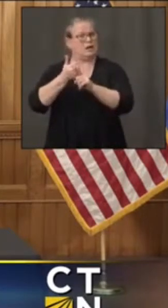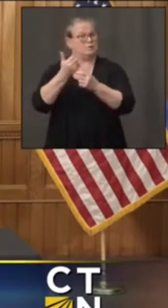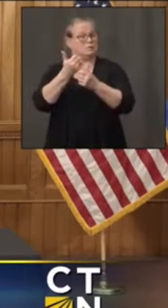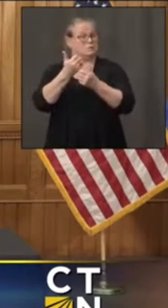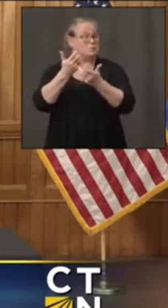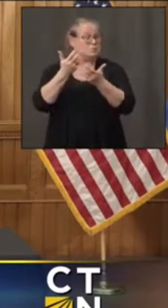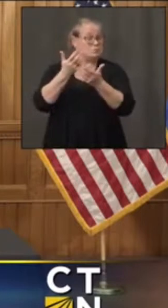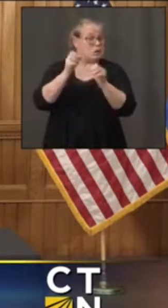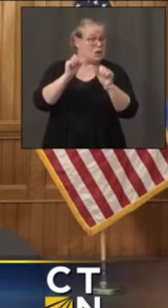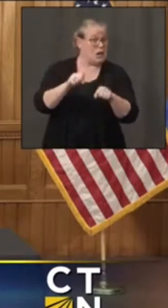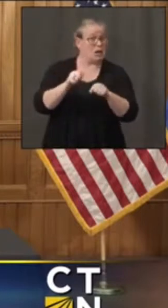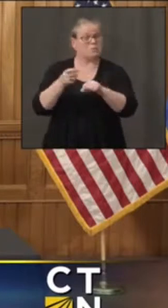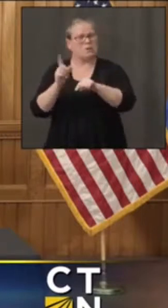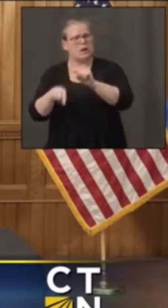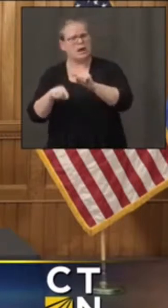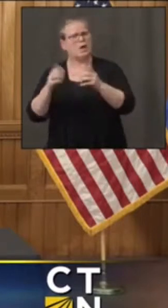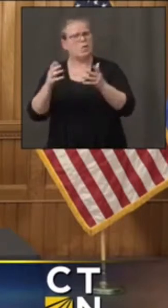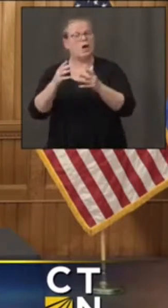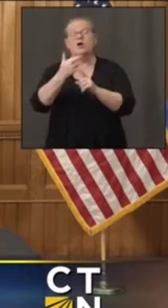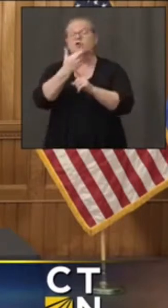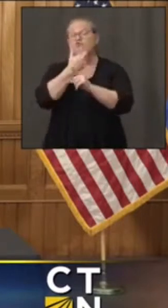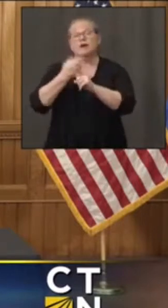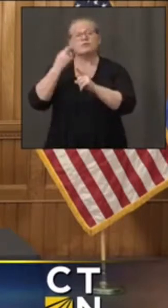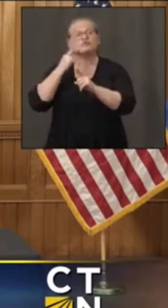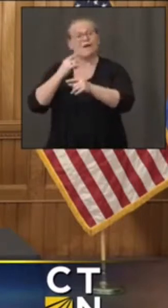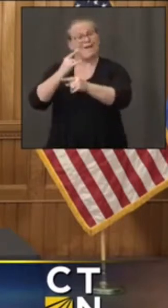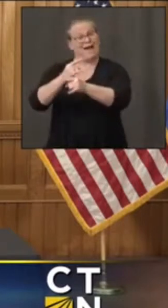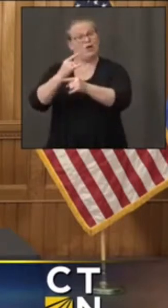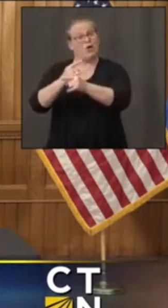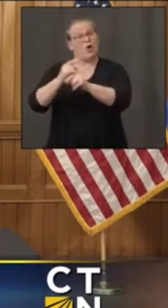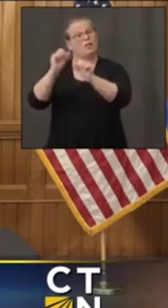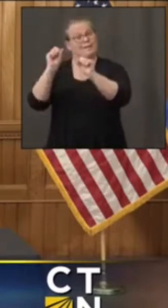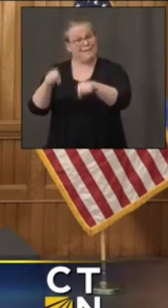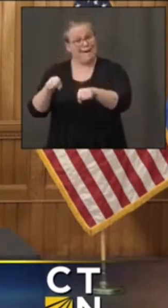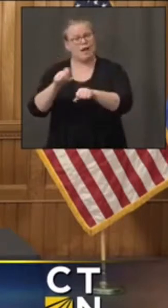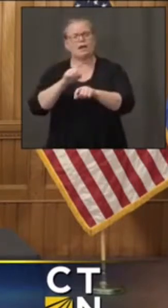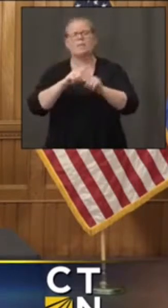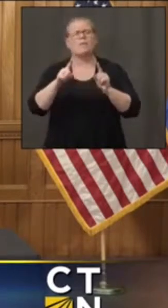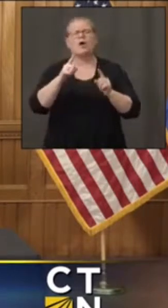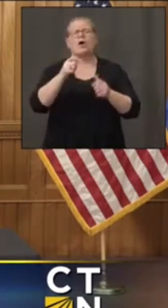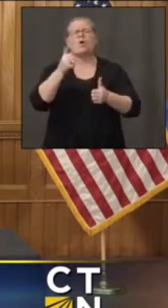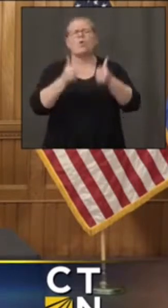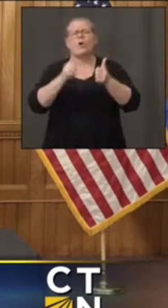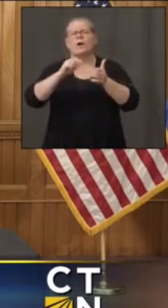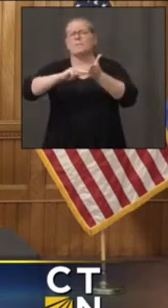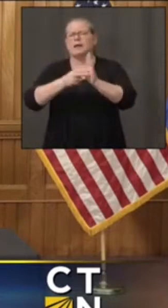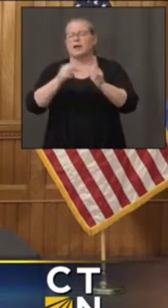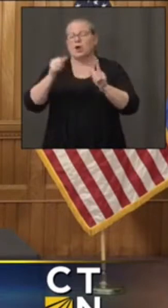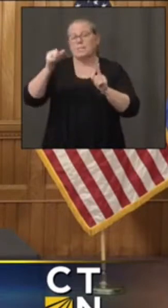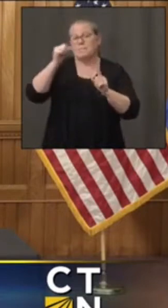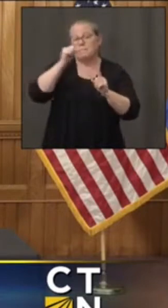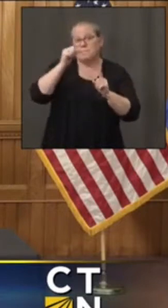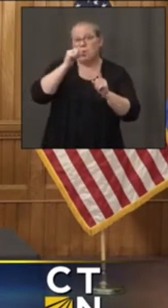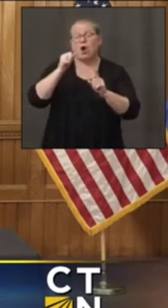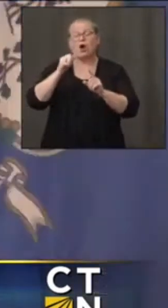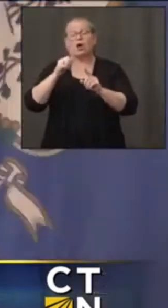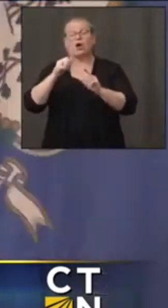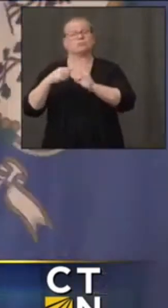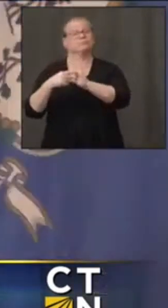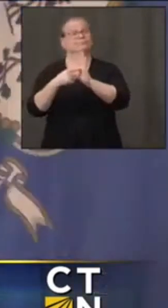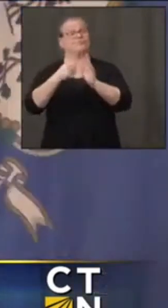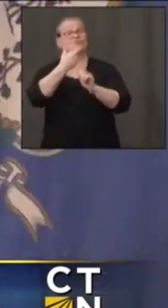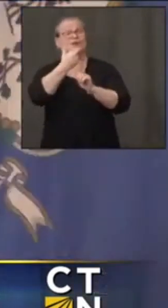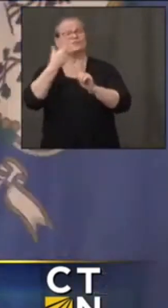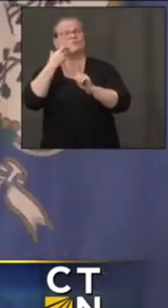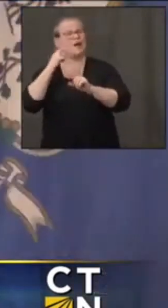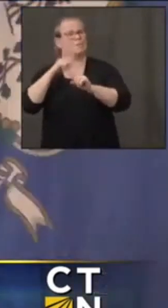allowed to serve alcohol, but what constitutes a bar masquerading as a restaurant rather than just a restaurant? People hanging out